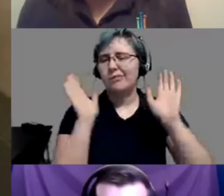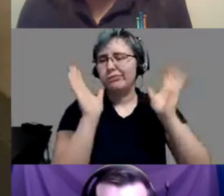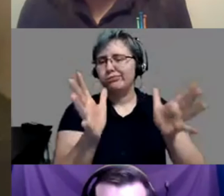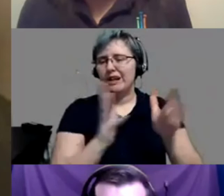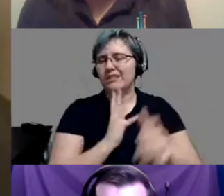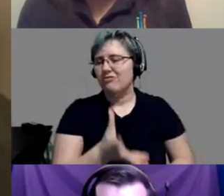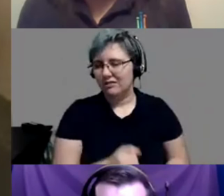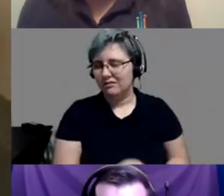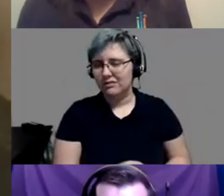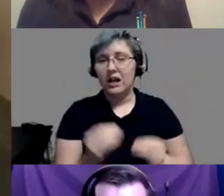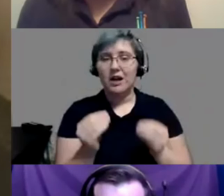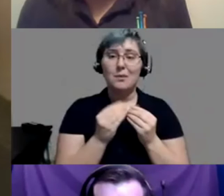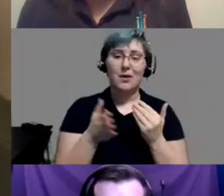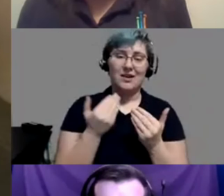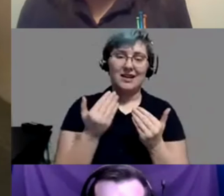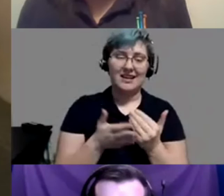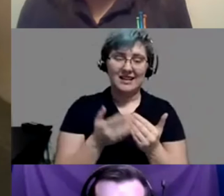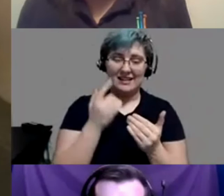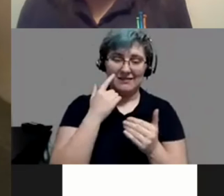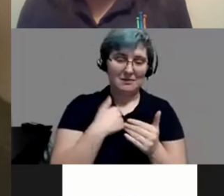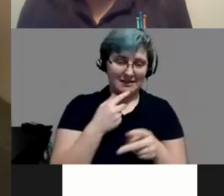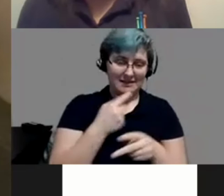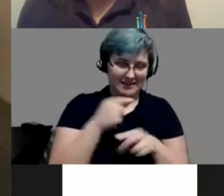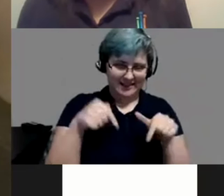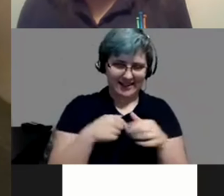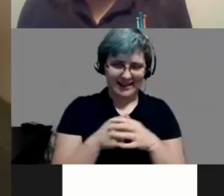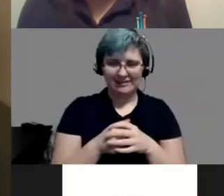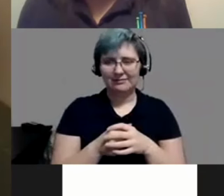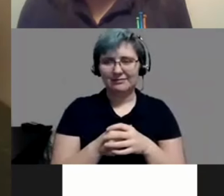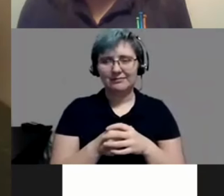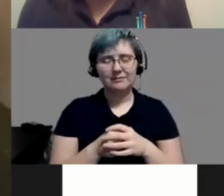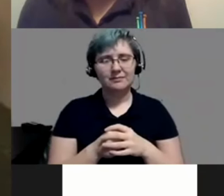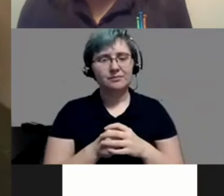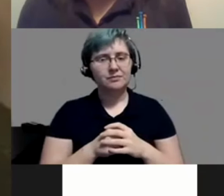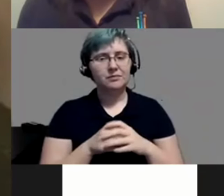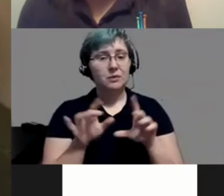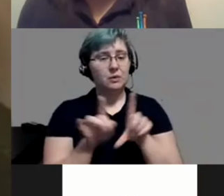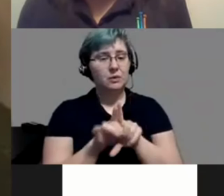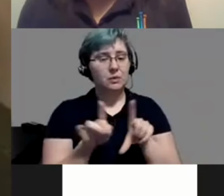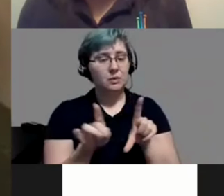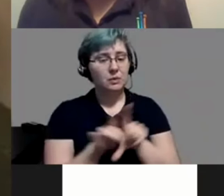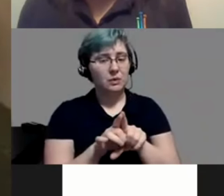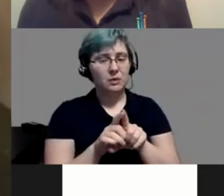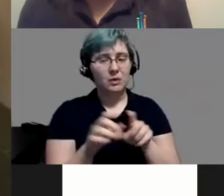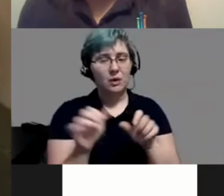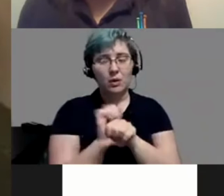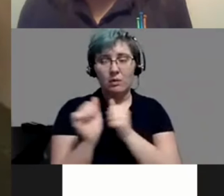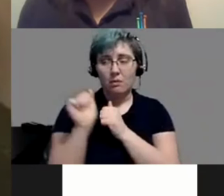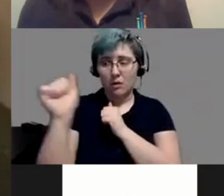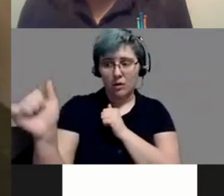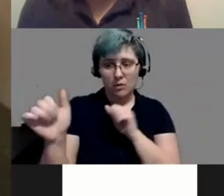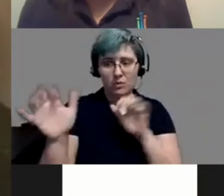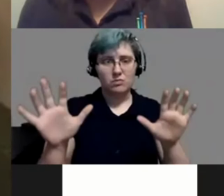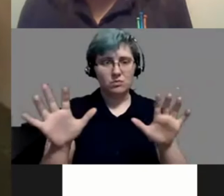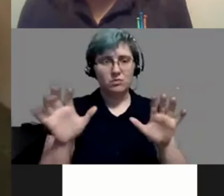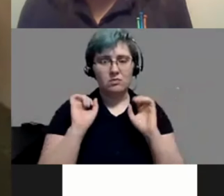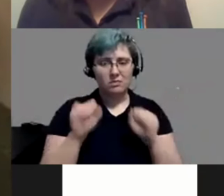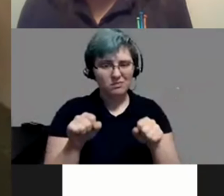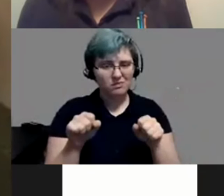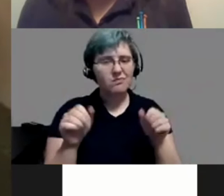handle. Good. And it works remotely, and you can take it with you. Oh, yeah?